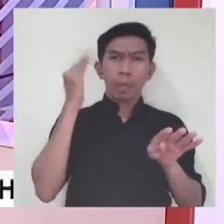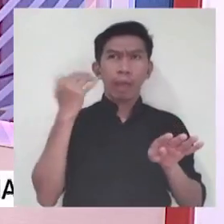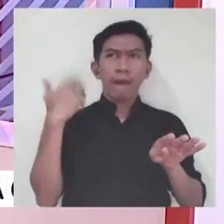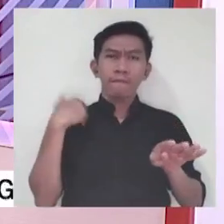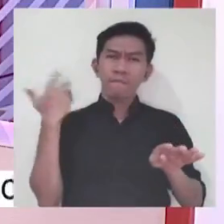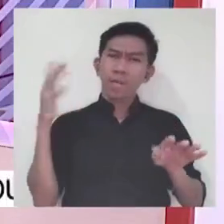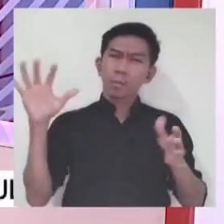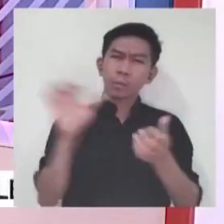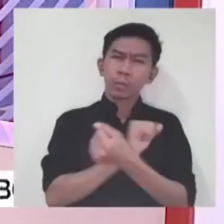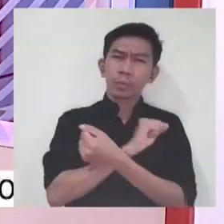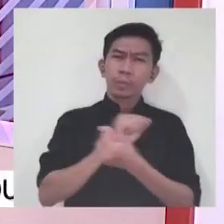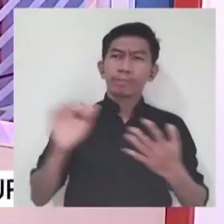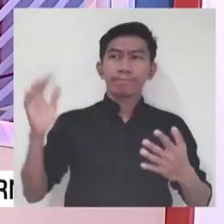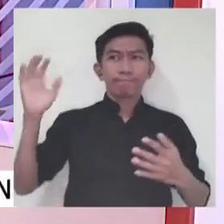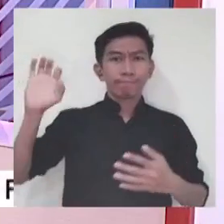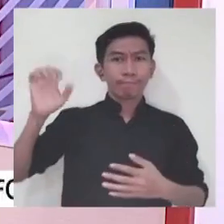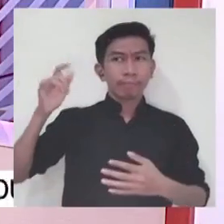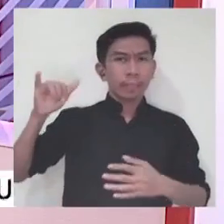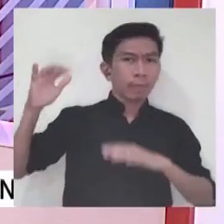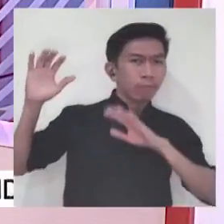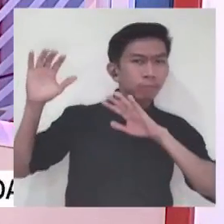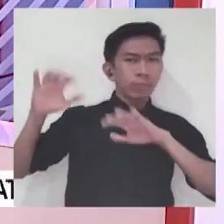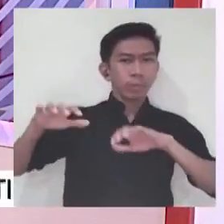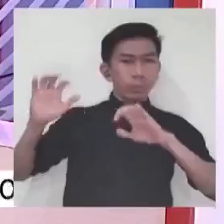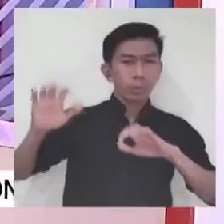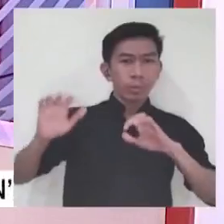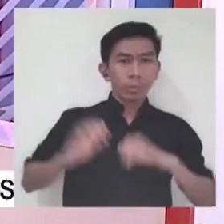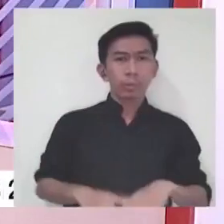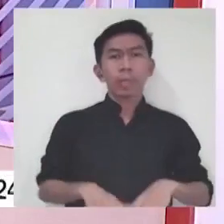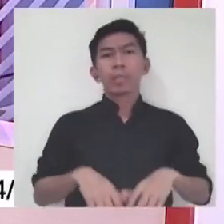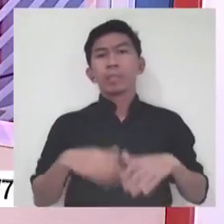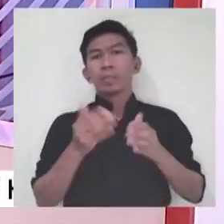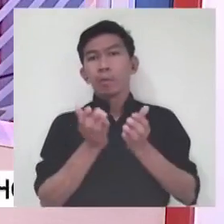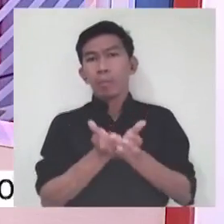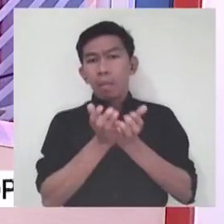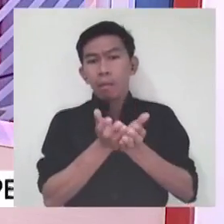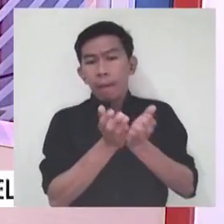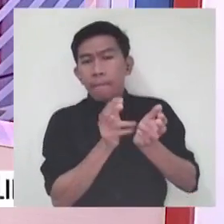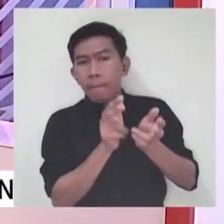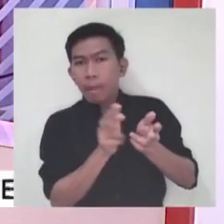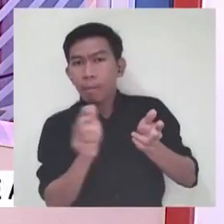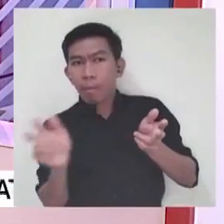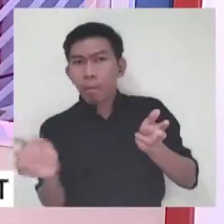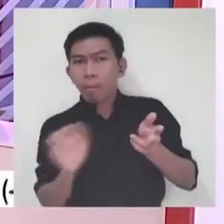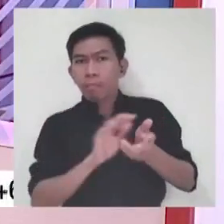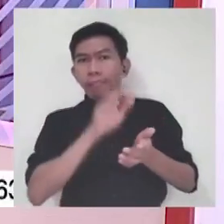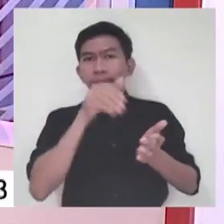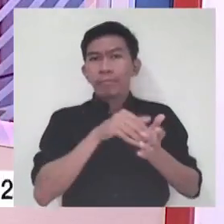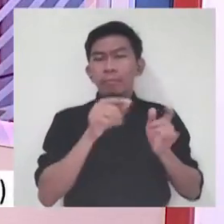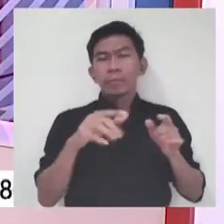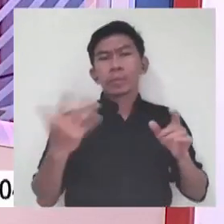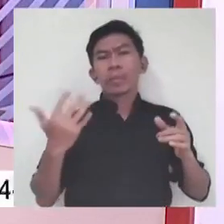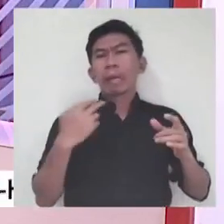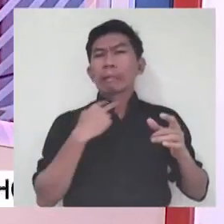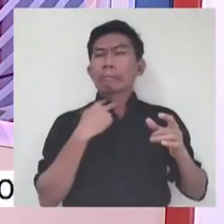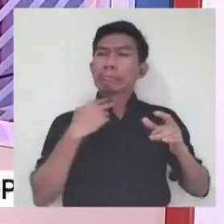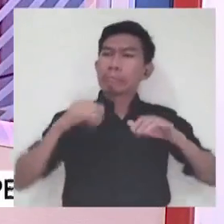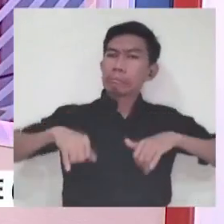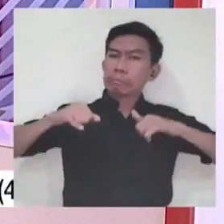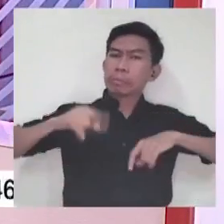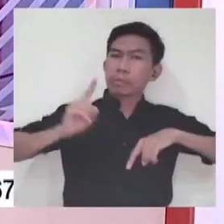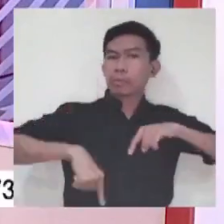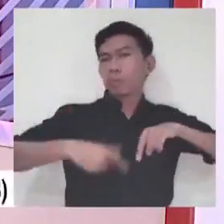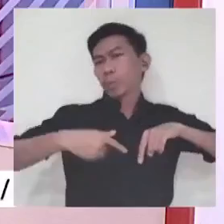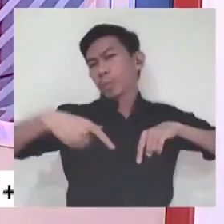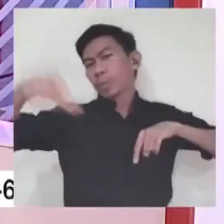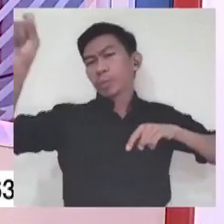Egay. Meanwhile, hundreds remain stranded in ports because of the wicked weather. Let's get more details now from Jackie Manaba, who joins us on the